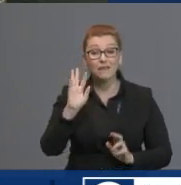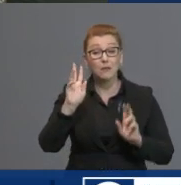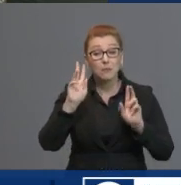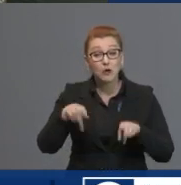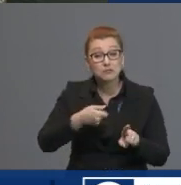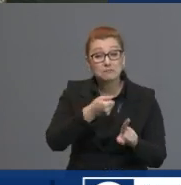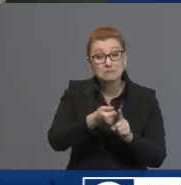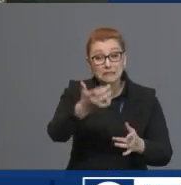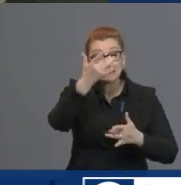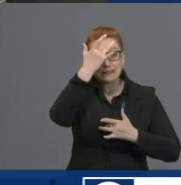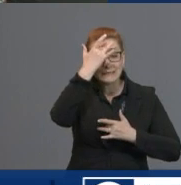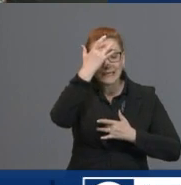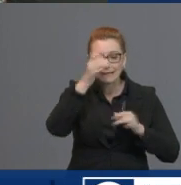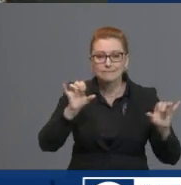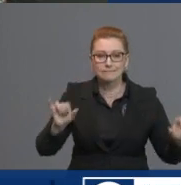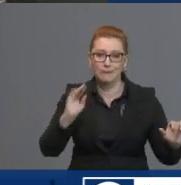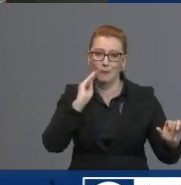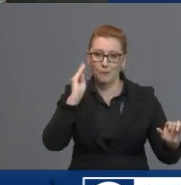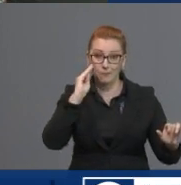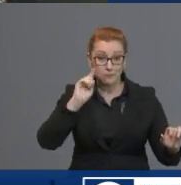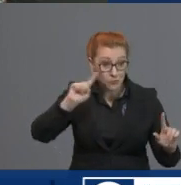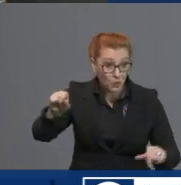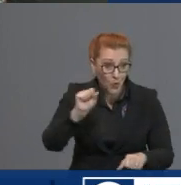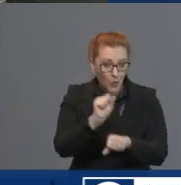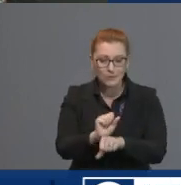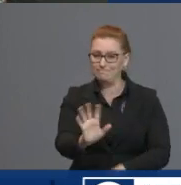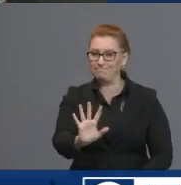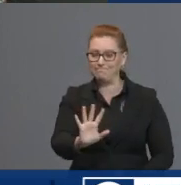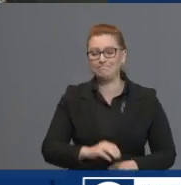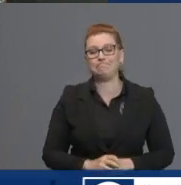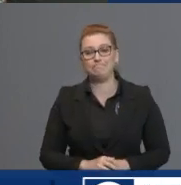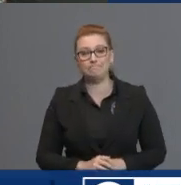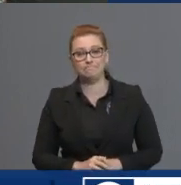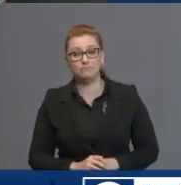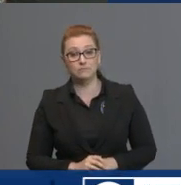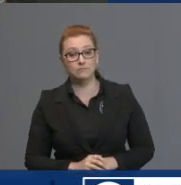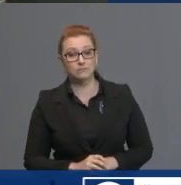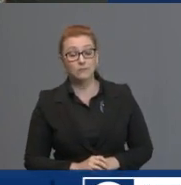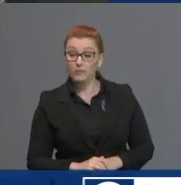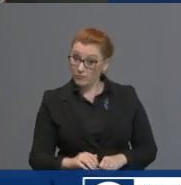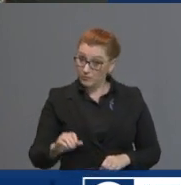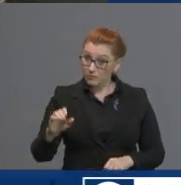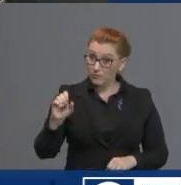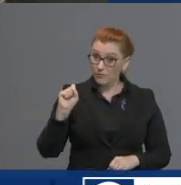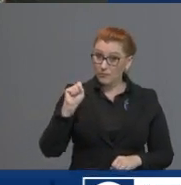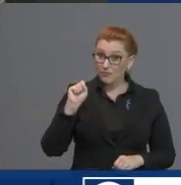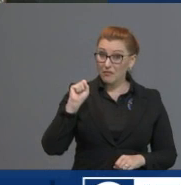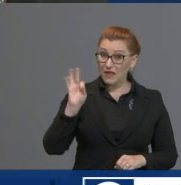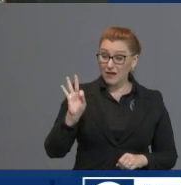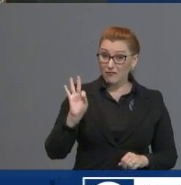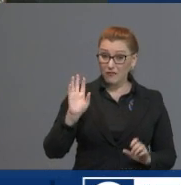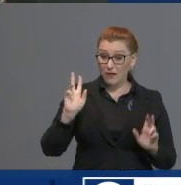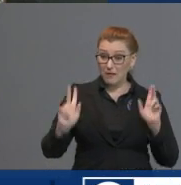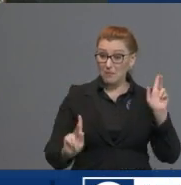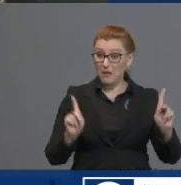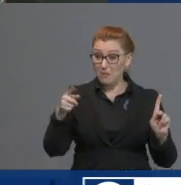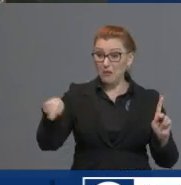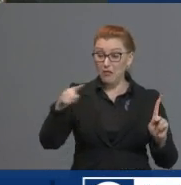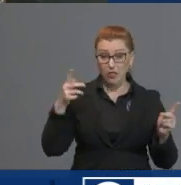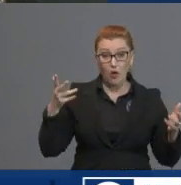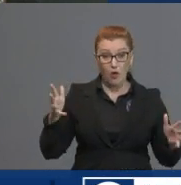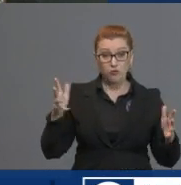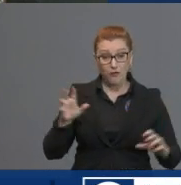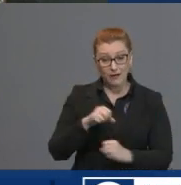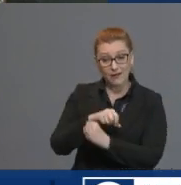work. For employers, if people are teleworking today, in phase 1 of the White House